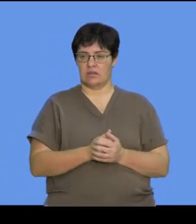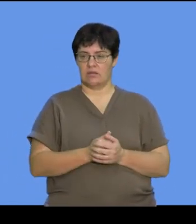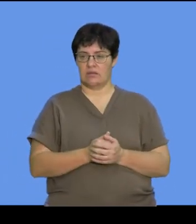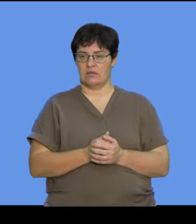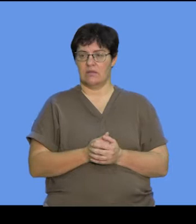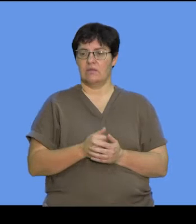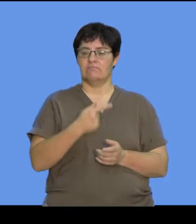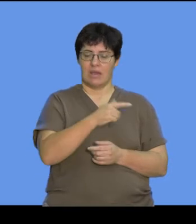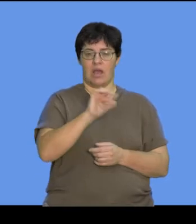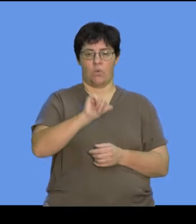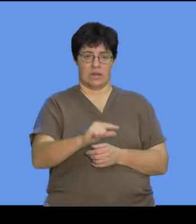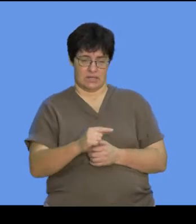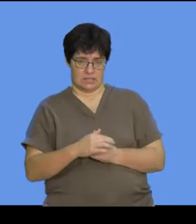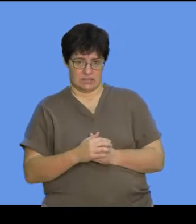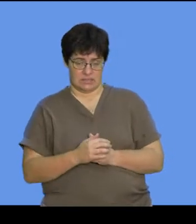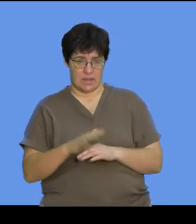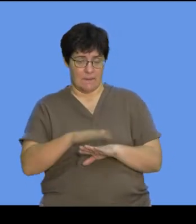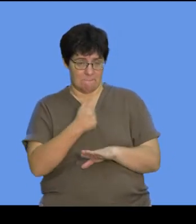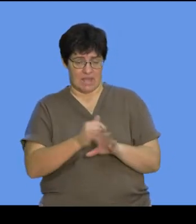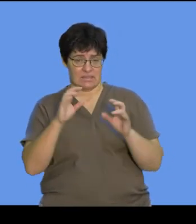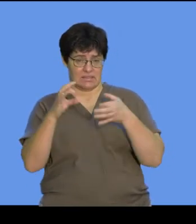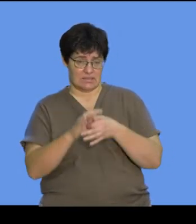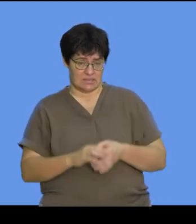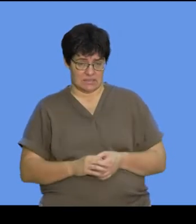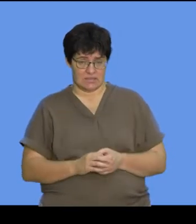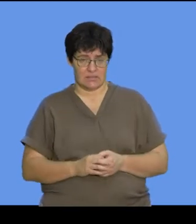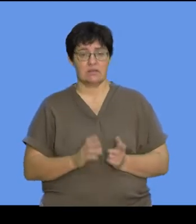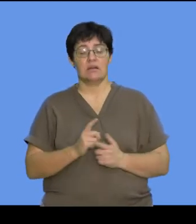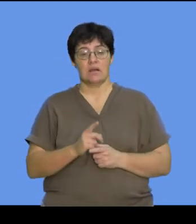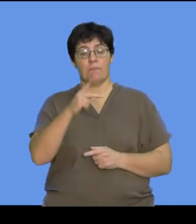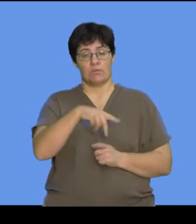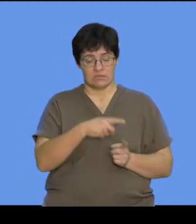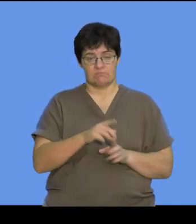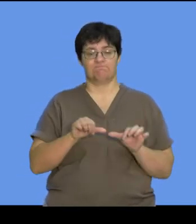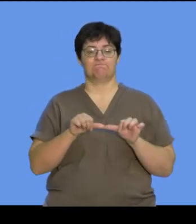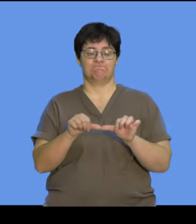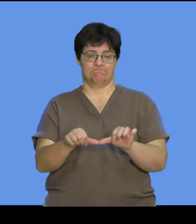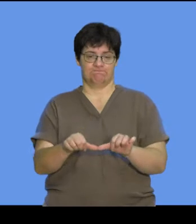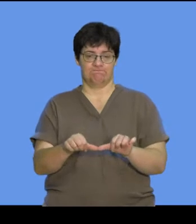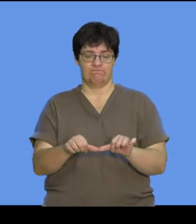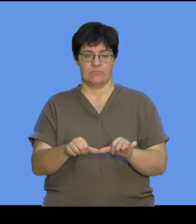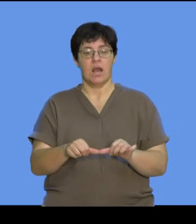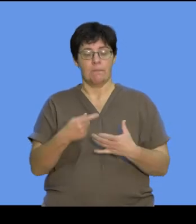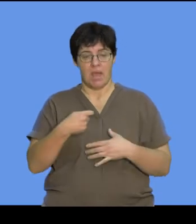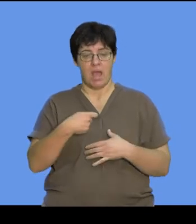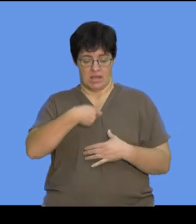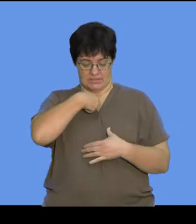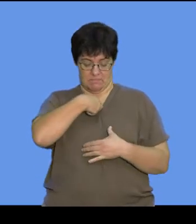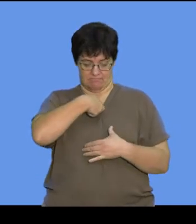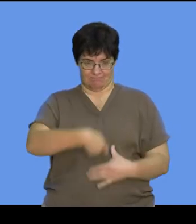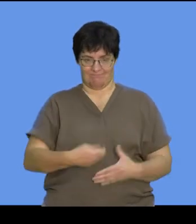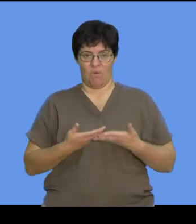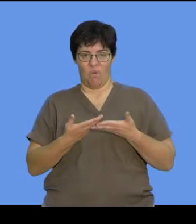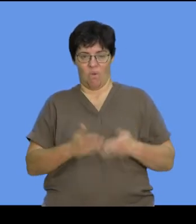an adenine base pairs with the guanine. And as this process continues, polymerase continues to unzip the